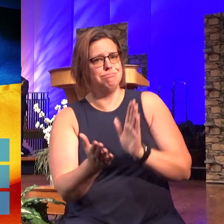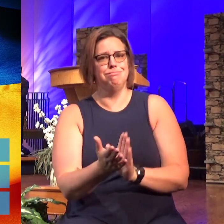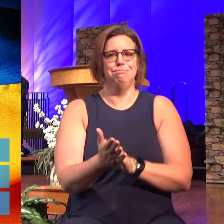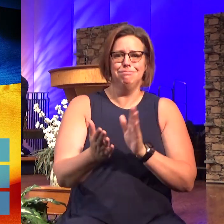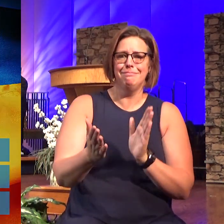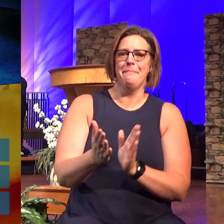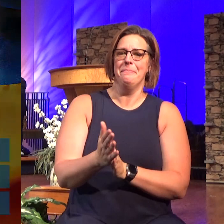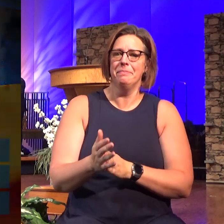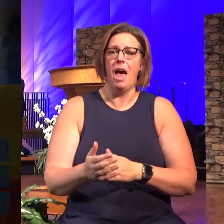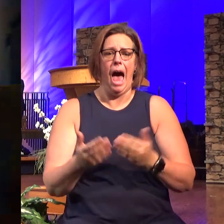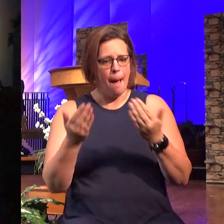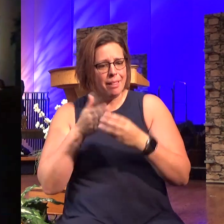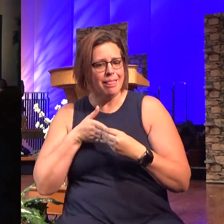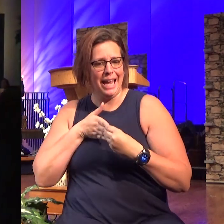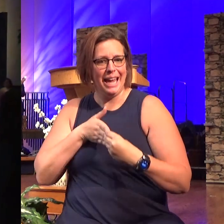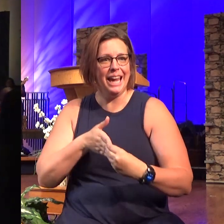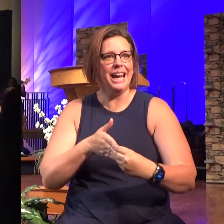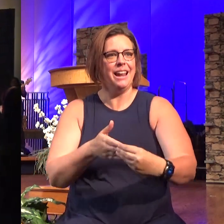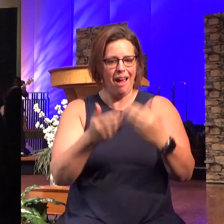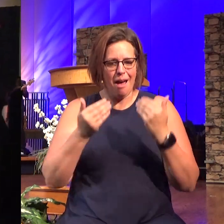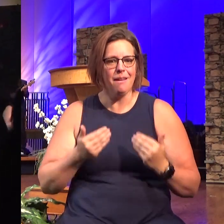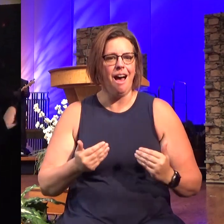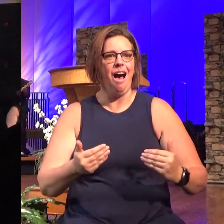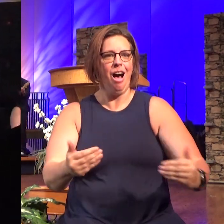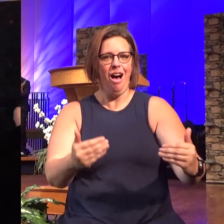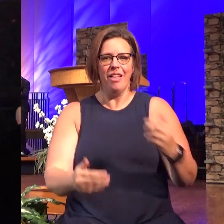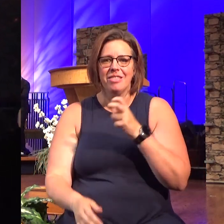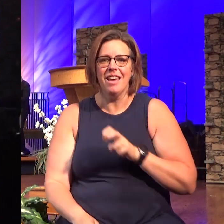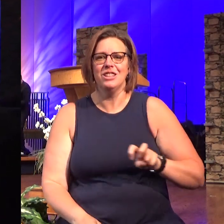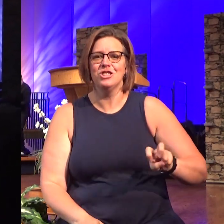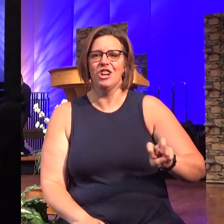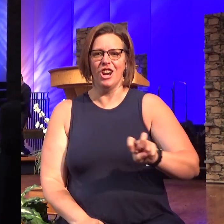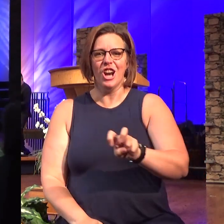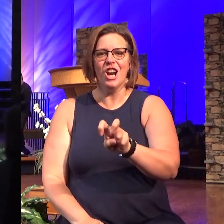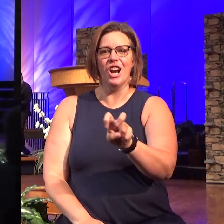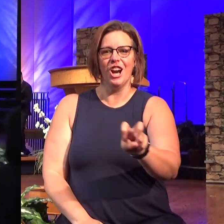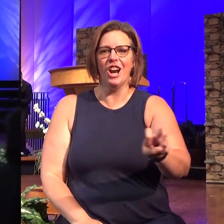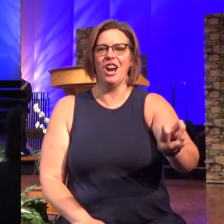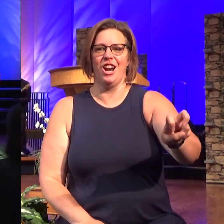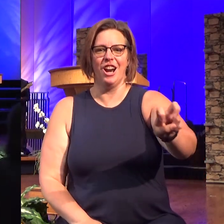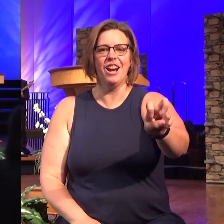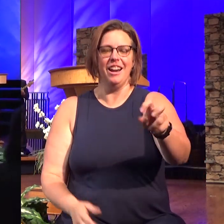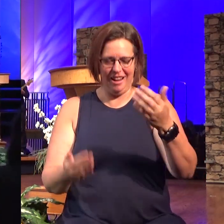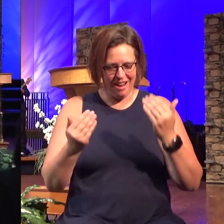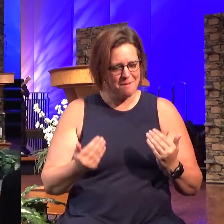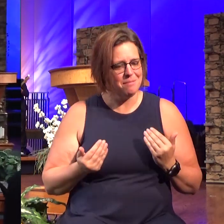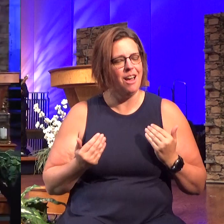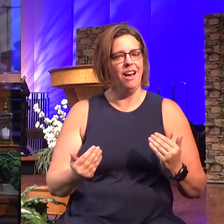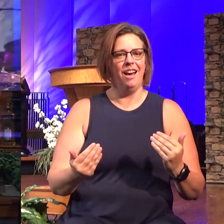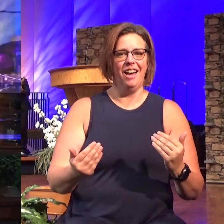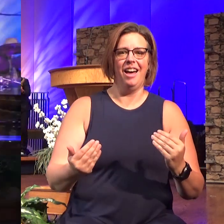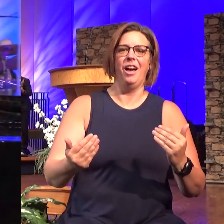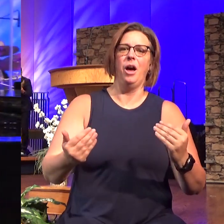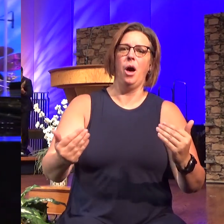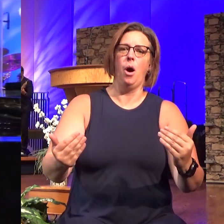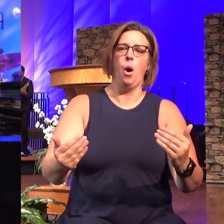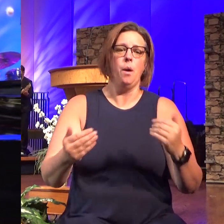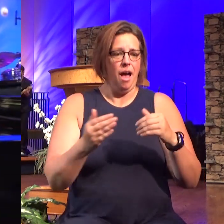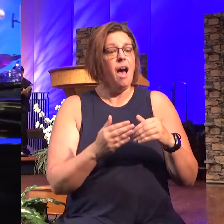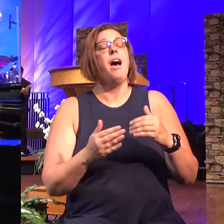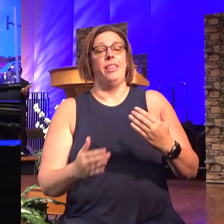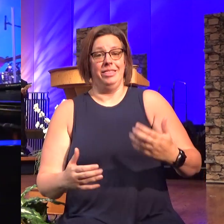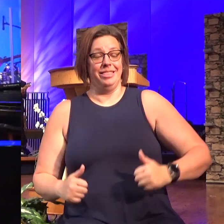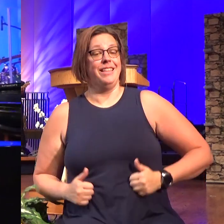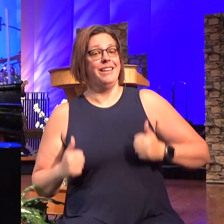choir, leading me on my way, oh, leading me on my way, through the ups